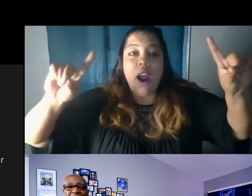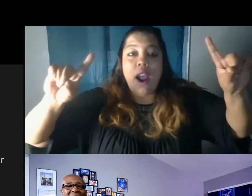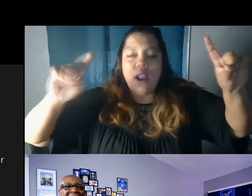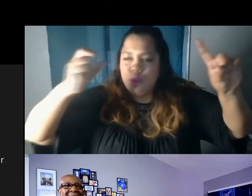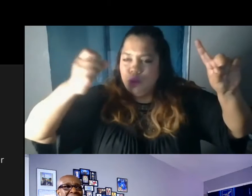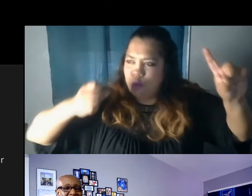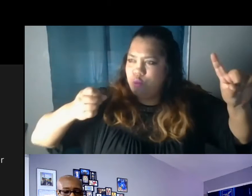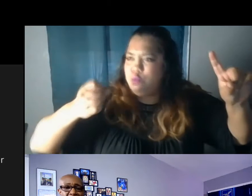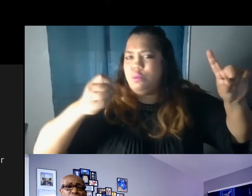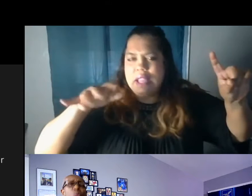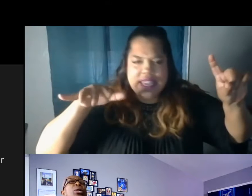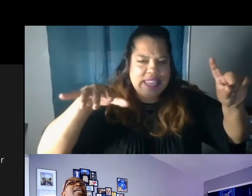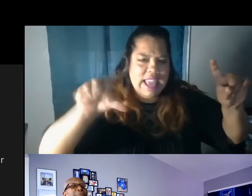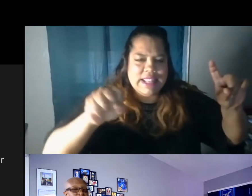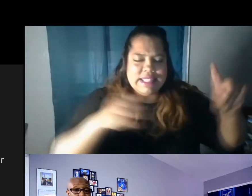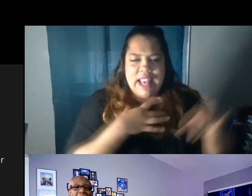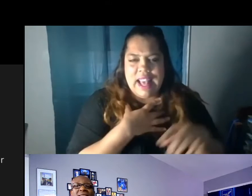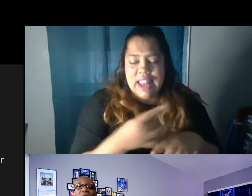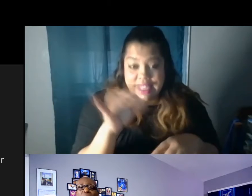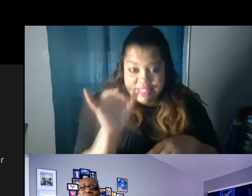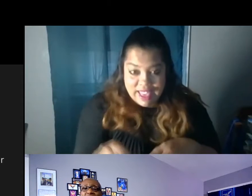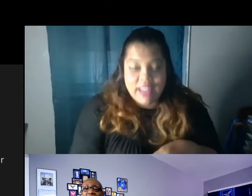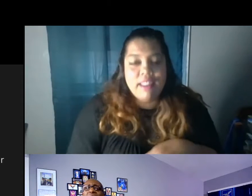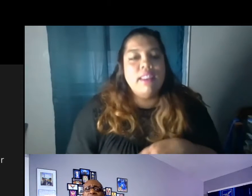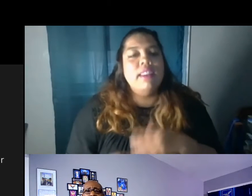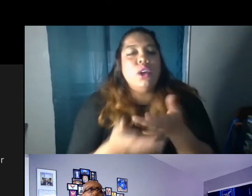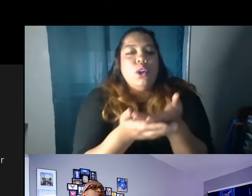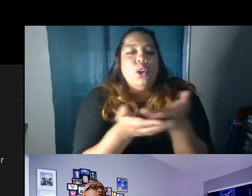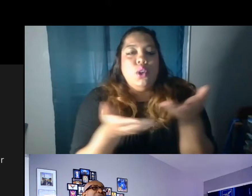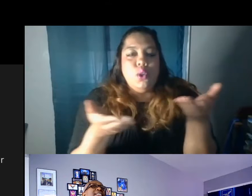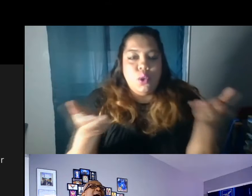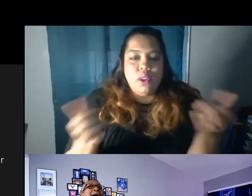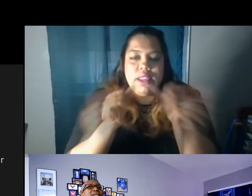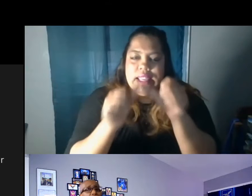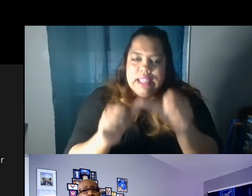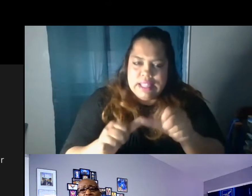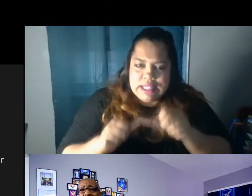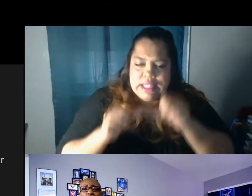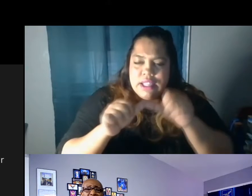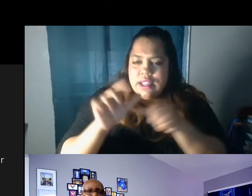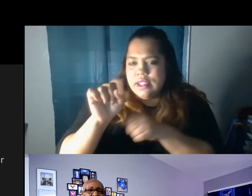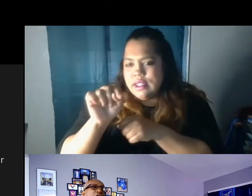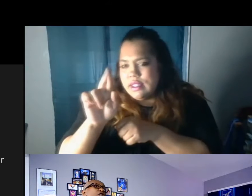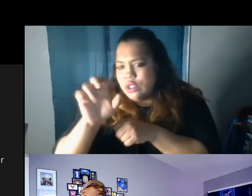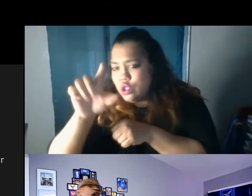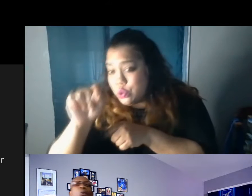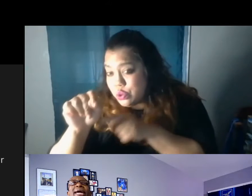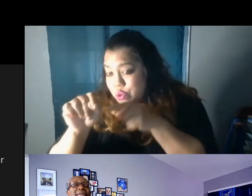Yeah, we like that. We, as a community, continue to treat and move our